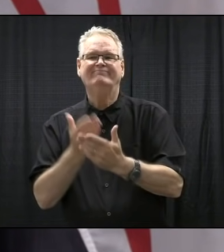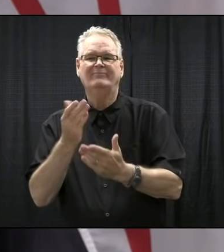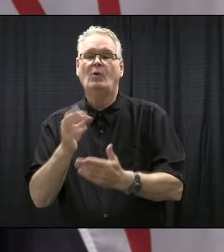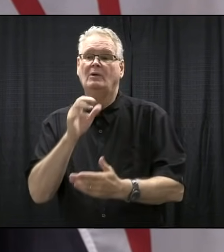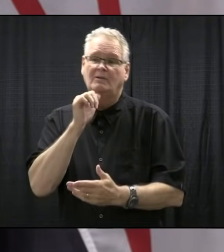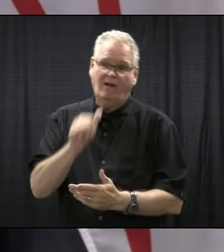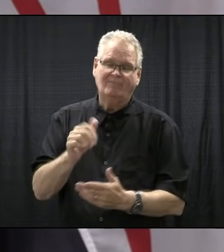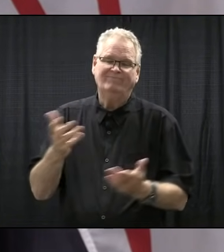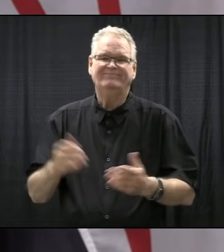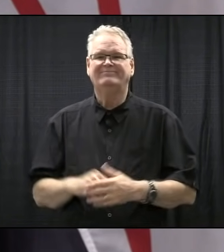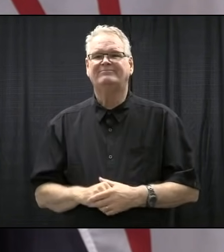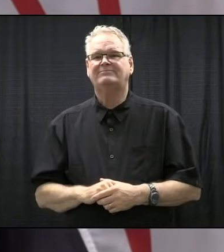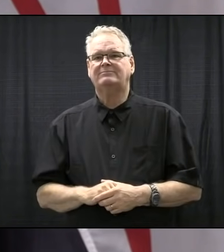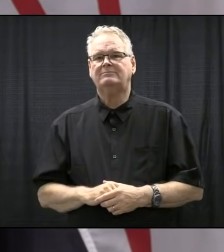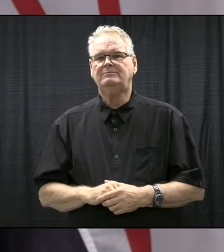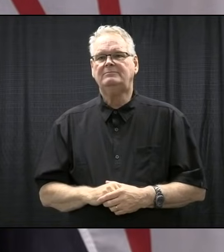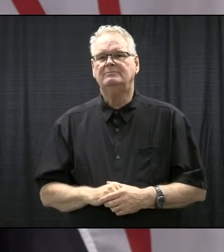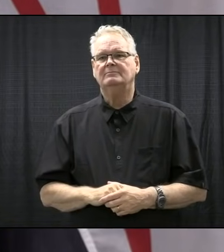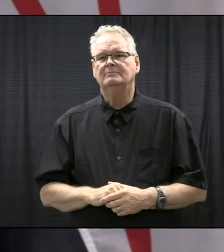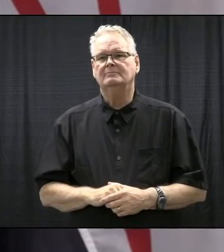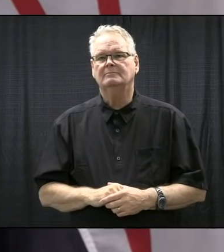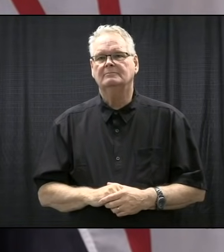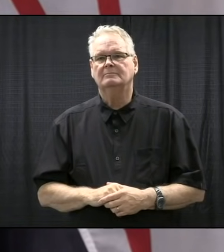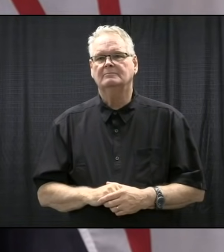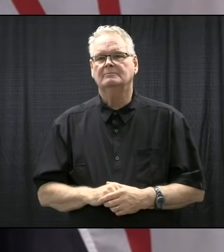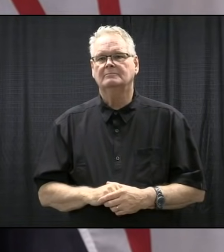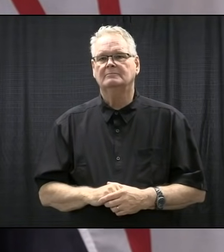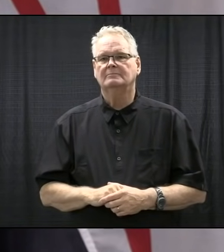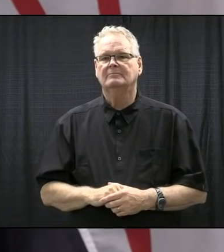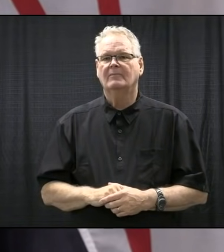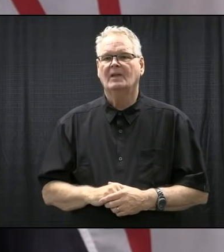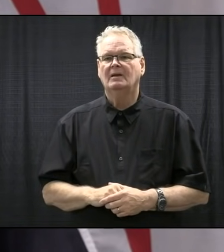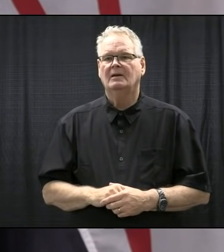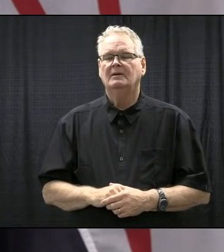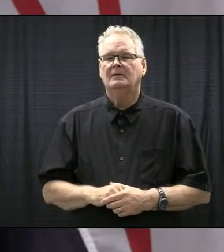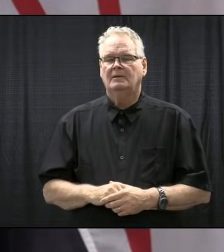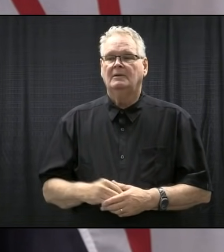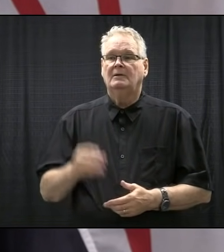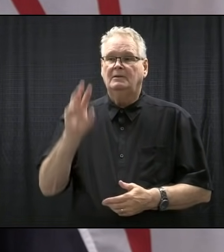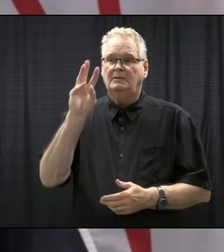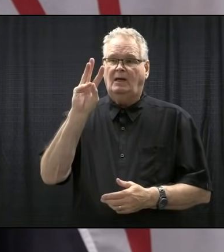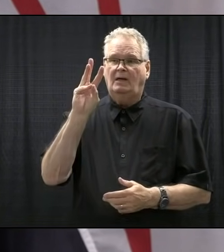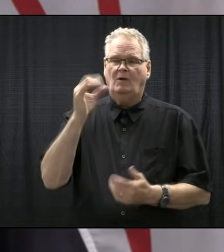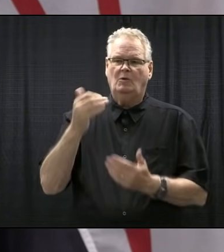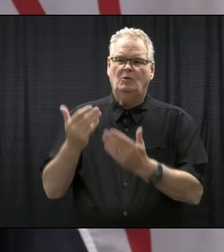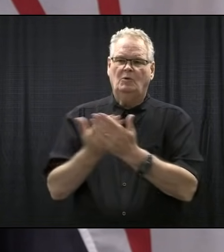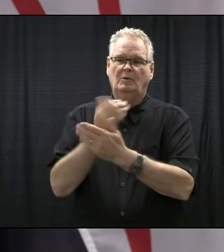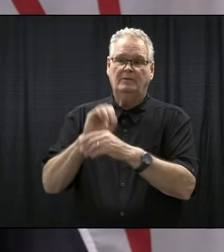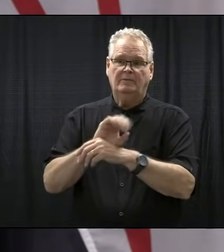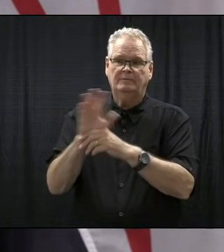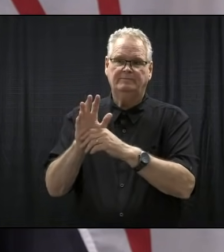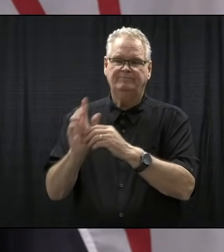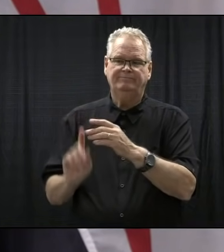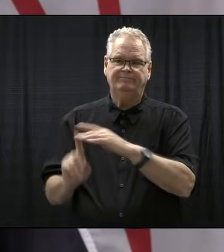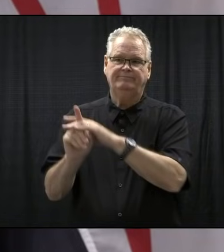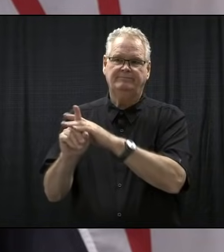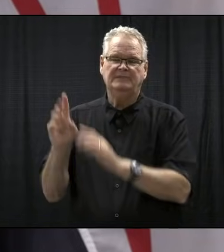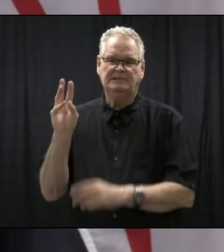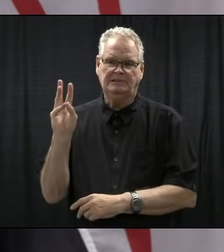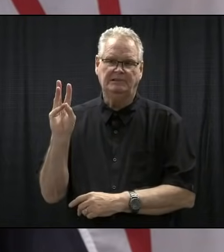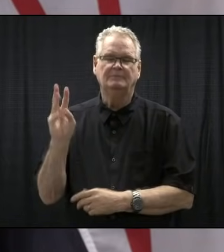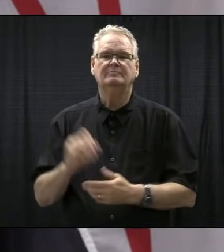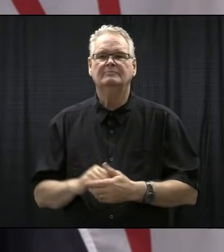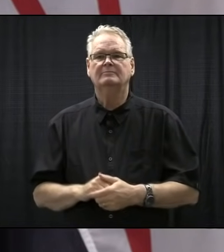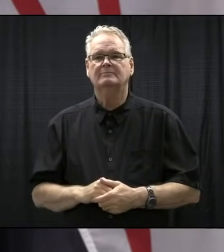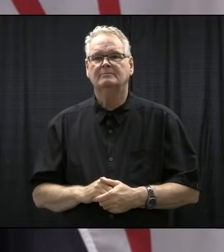now 1,456. In the last 17 months, we have given you all the guidance you need to protect yourself, your family,